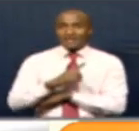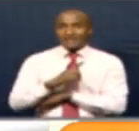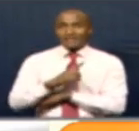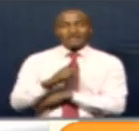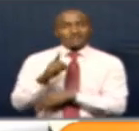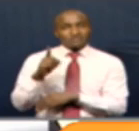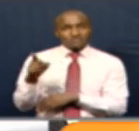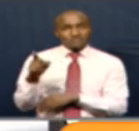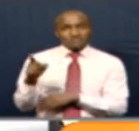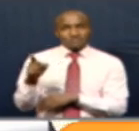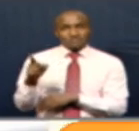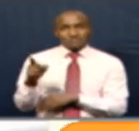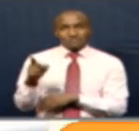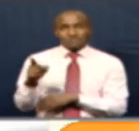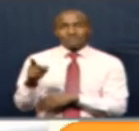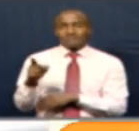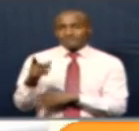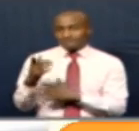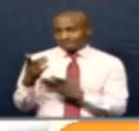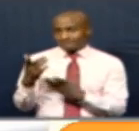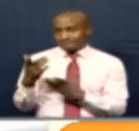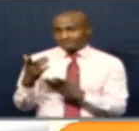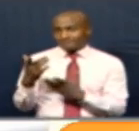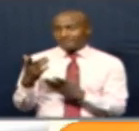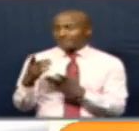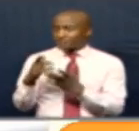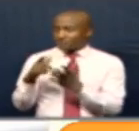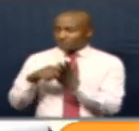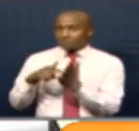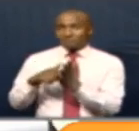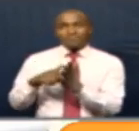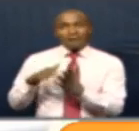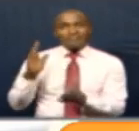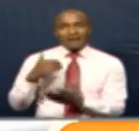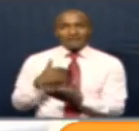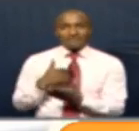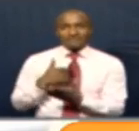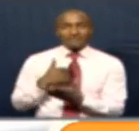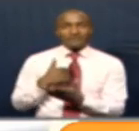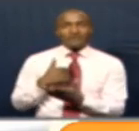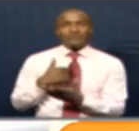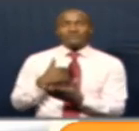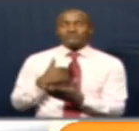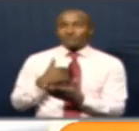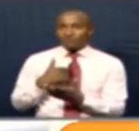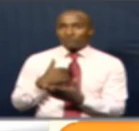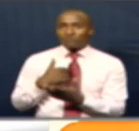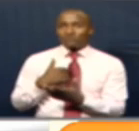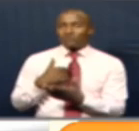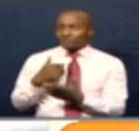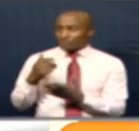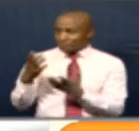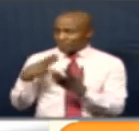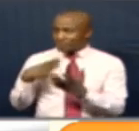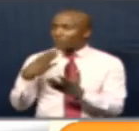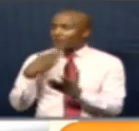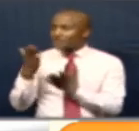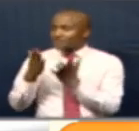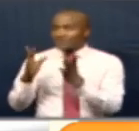was leading an administration that was in the red. And so for every demand on service delivery, for